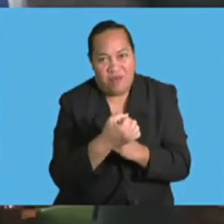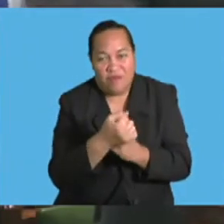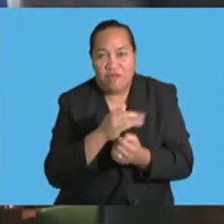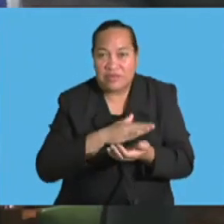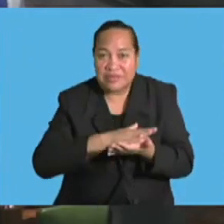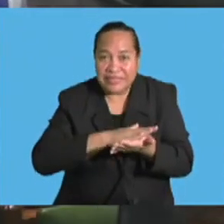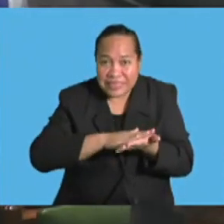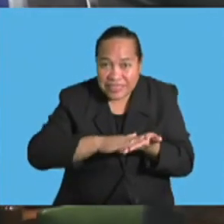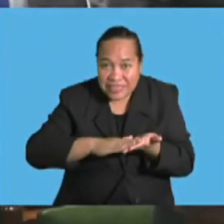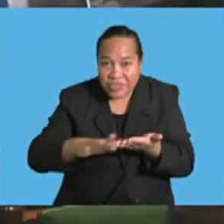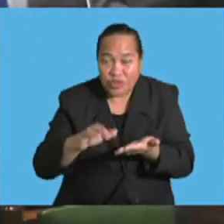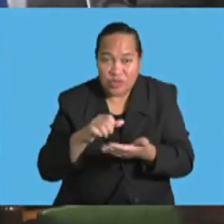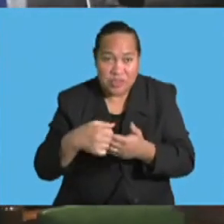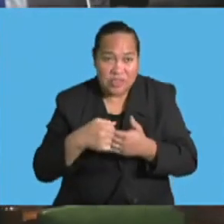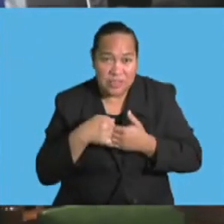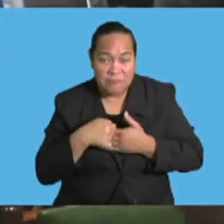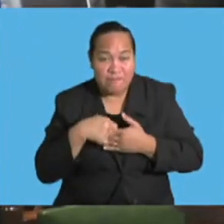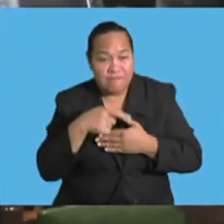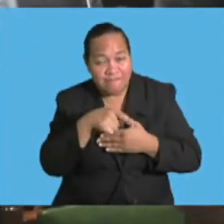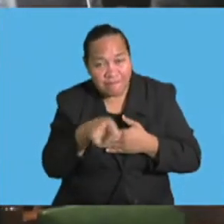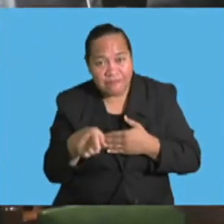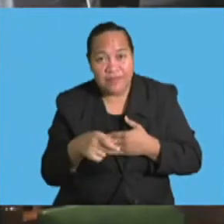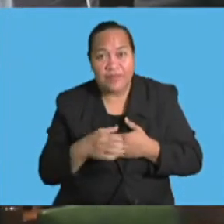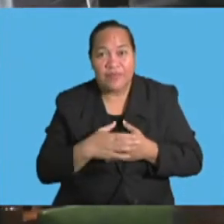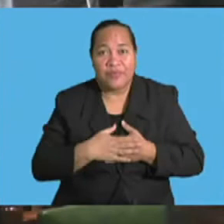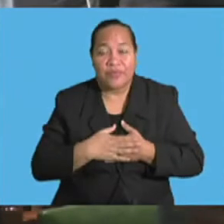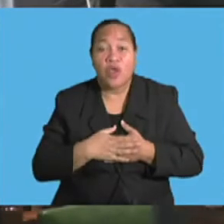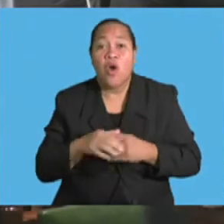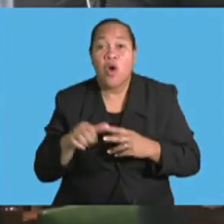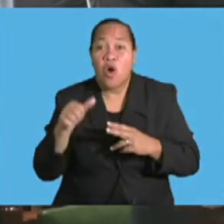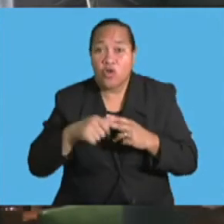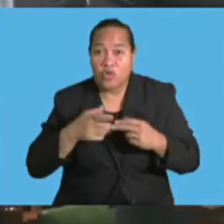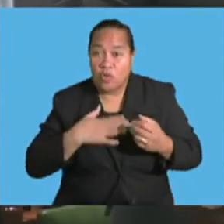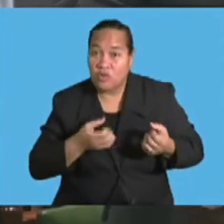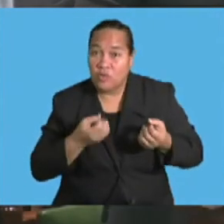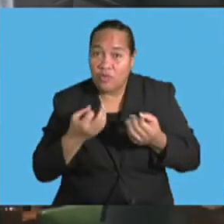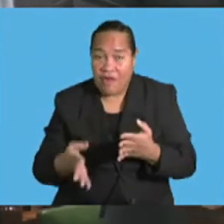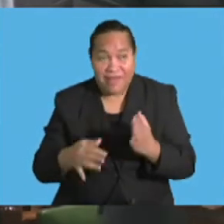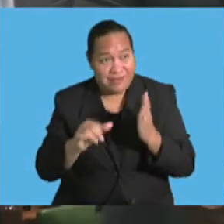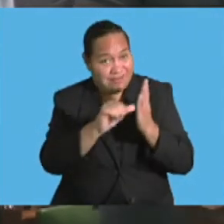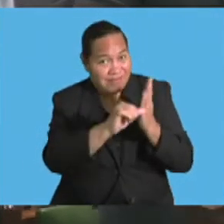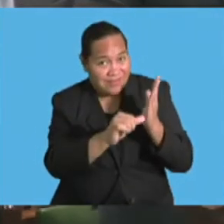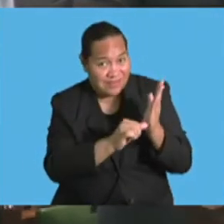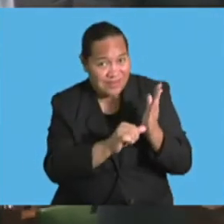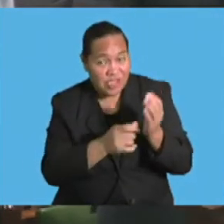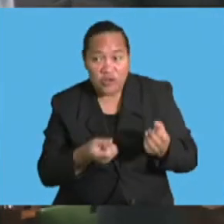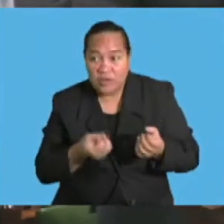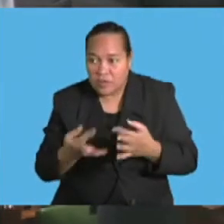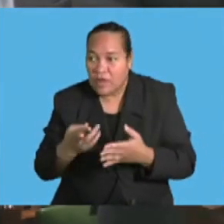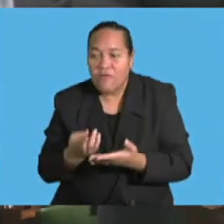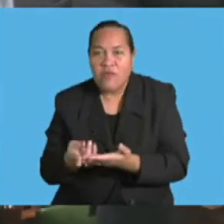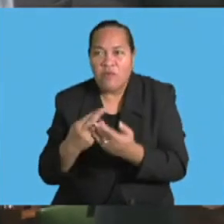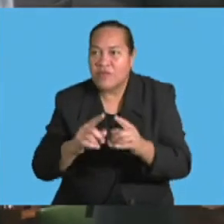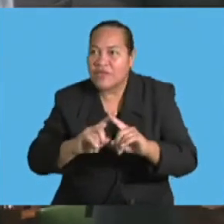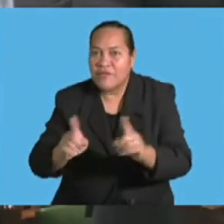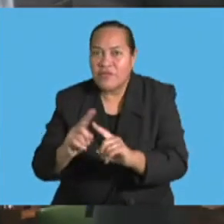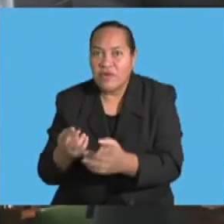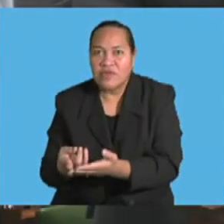Plan, and the National Planned Relocation Guidelines. It will provide a framework for adaptation and resilience development,